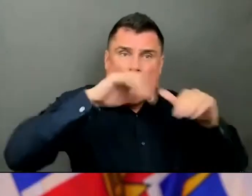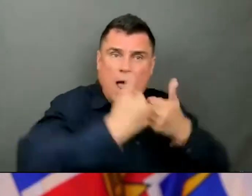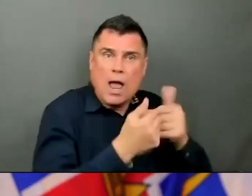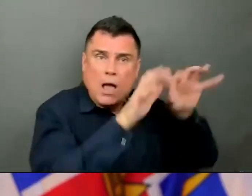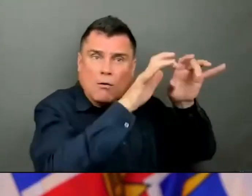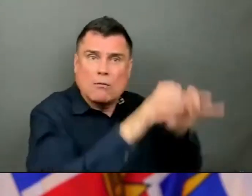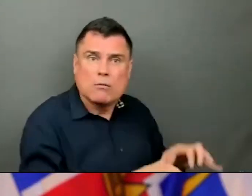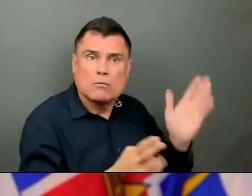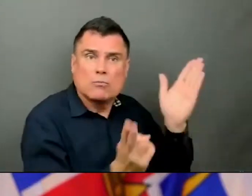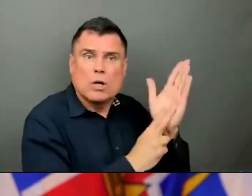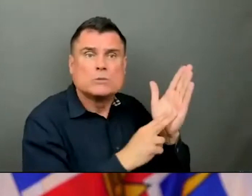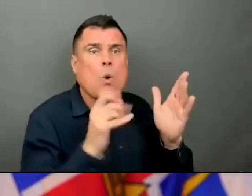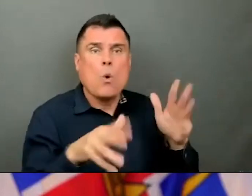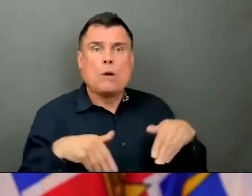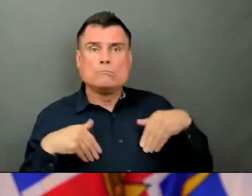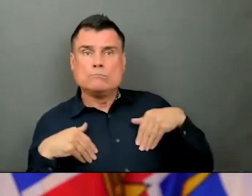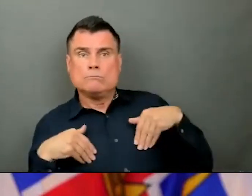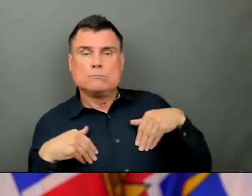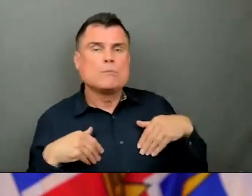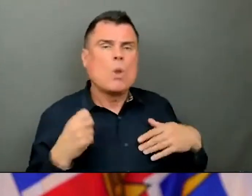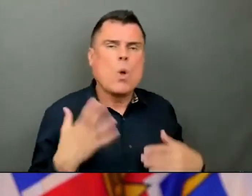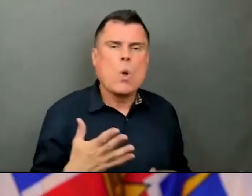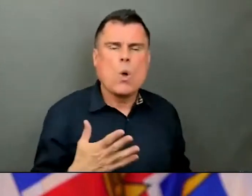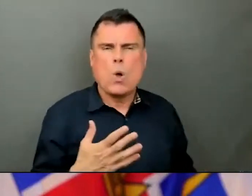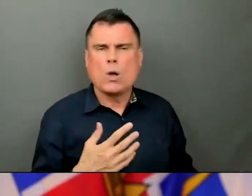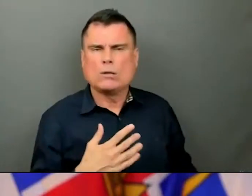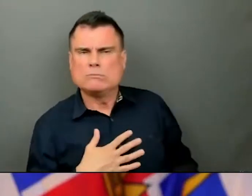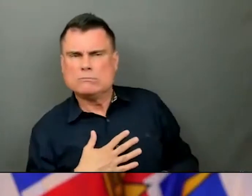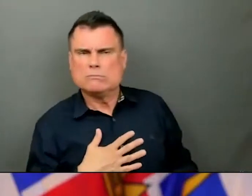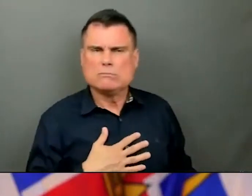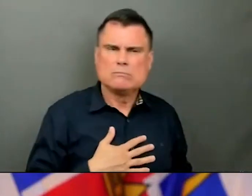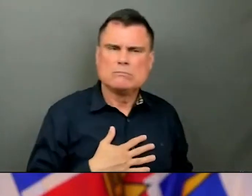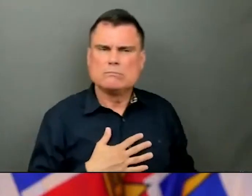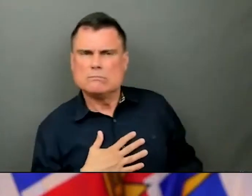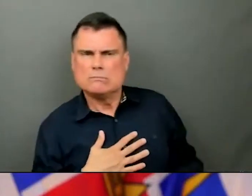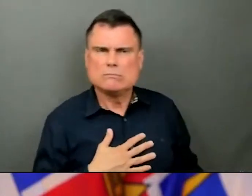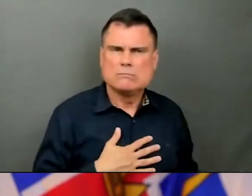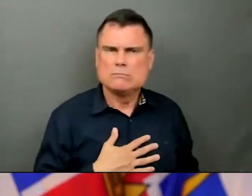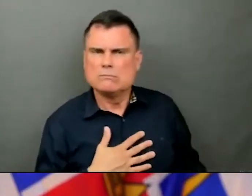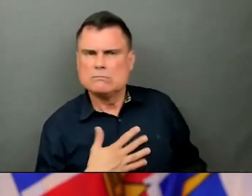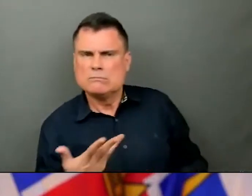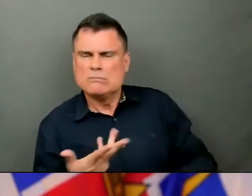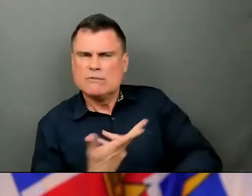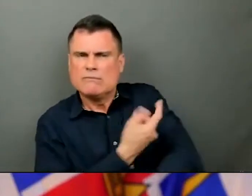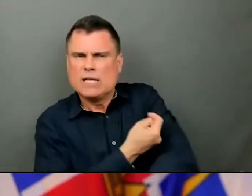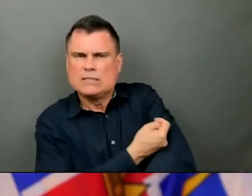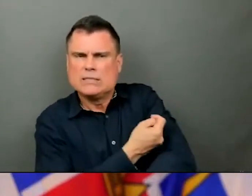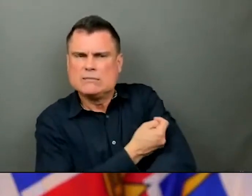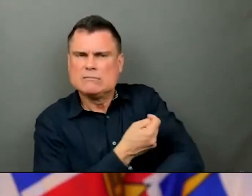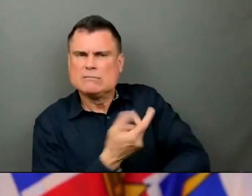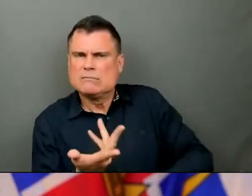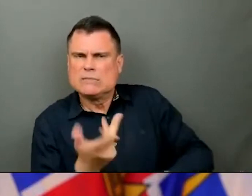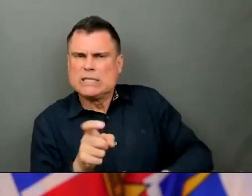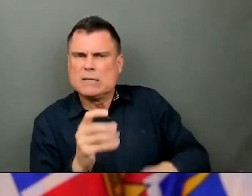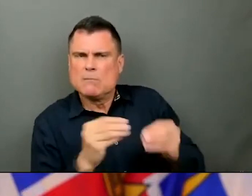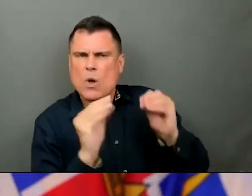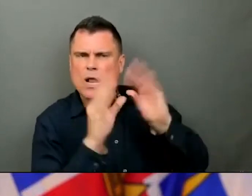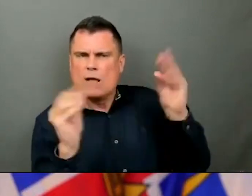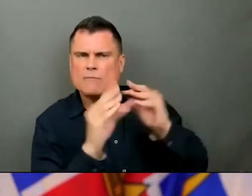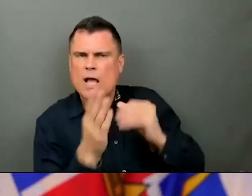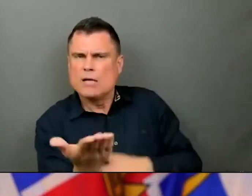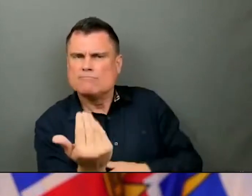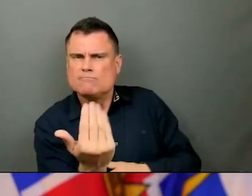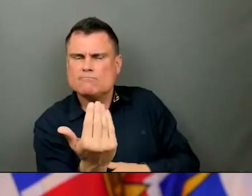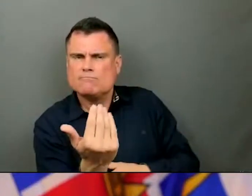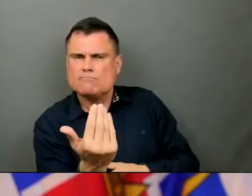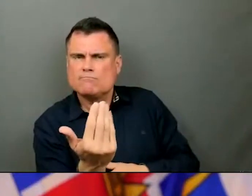to do that, or is it because they have questions and they're not ready yet to commit to being part of the immunization program?